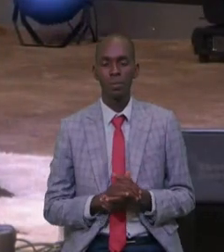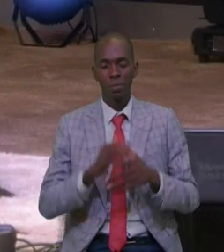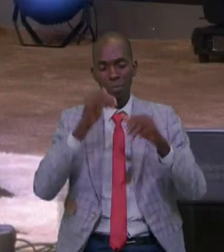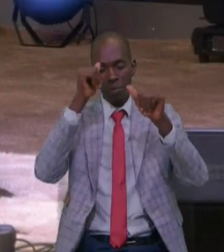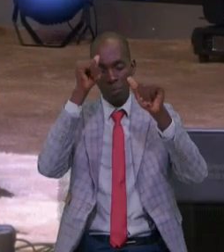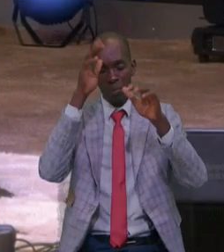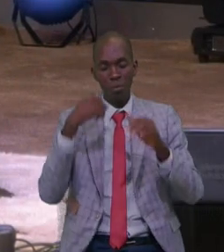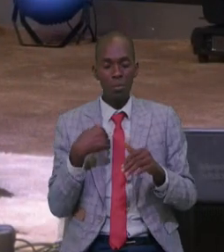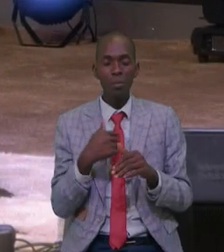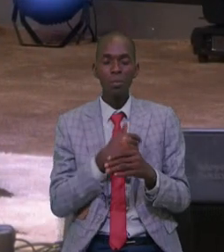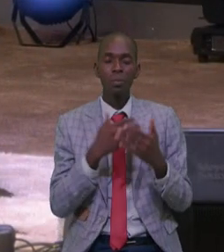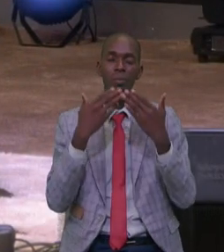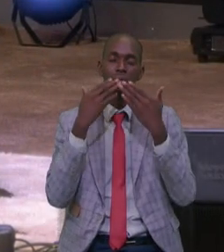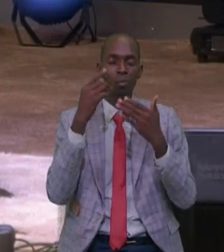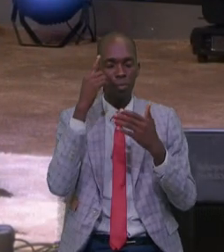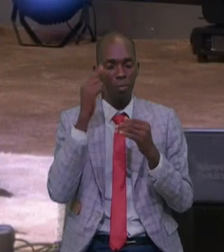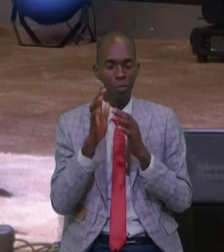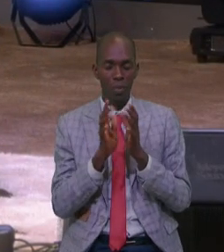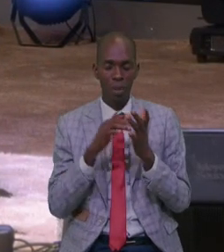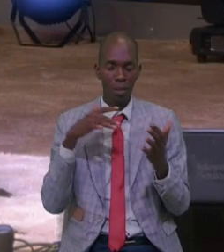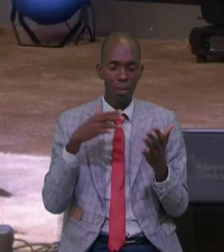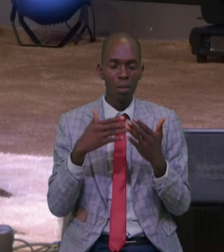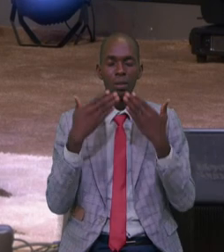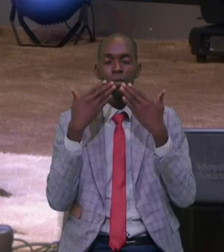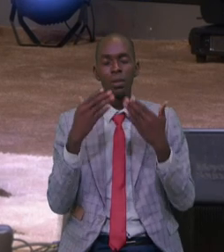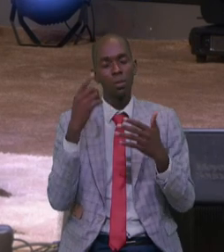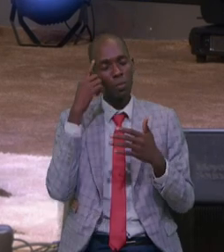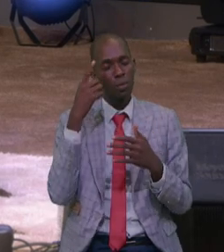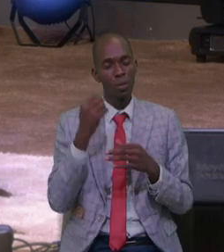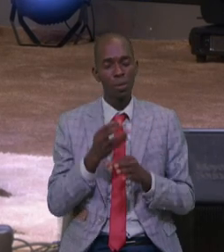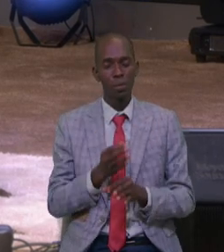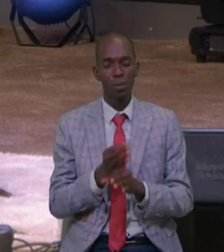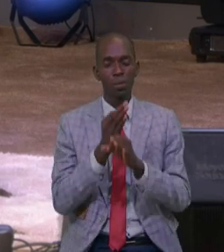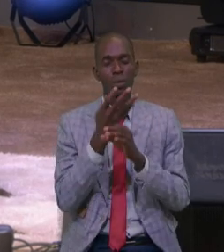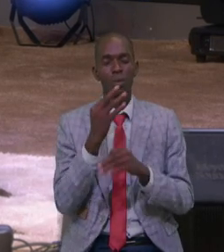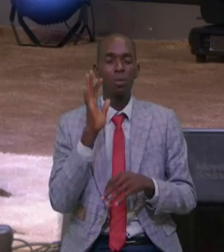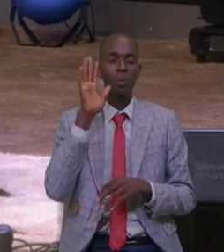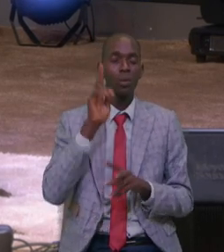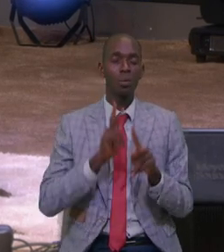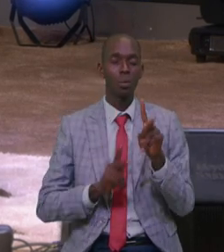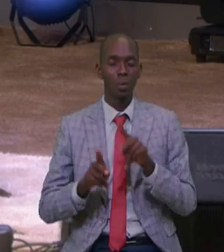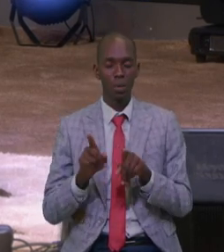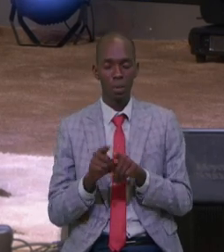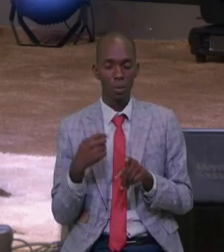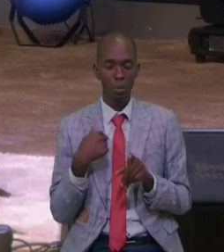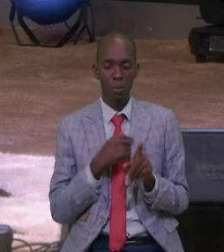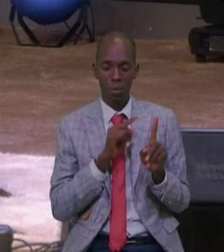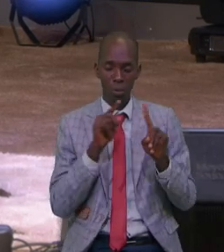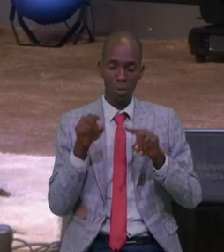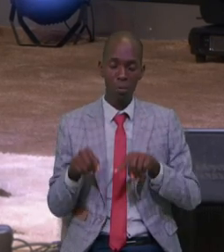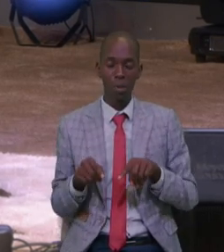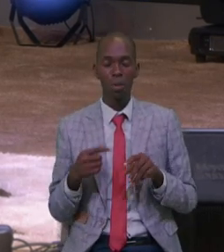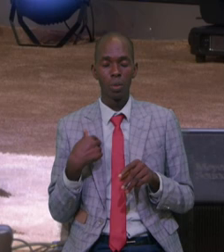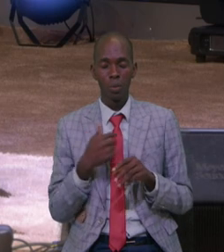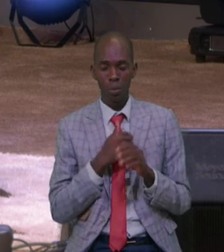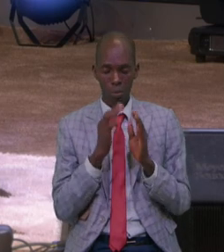thank you for the Bible study. Thank you for the faithfulness of your people. As we come, I will pray, Lord,